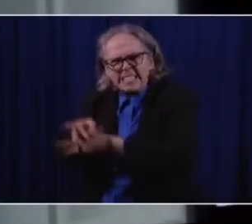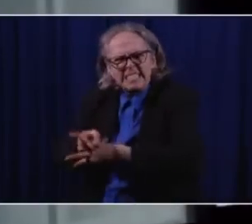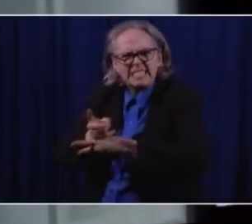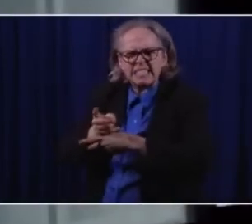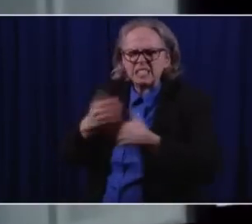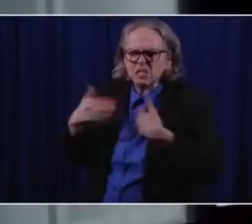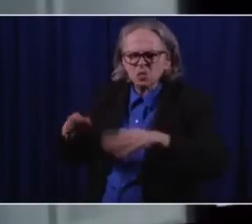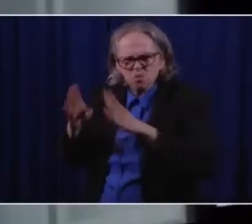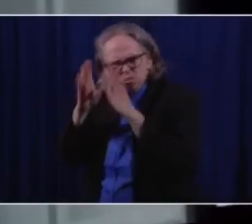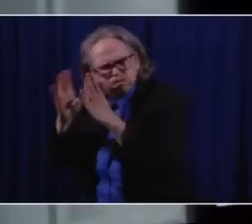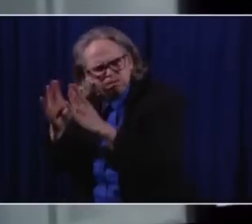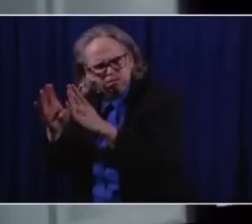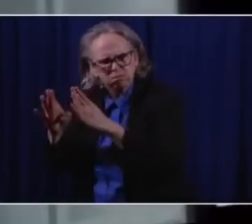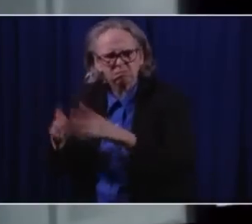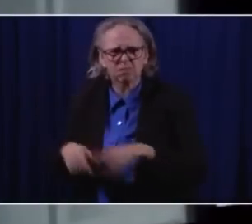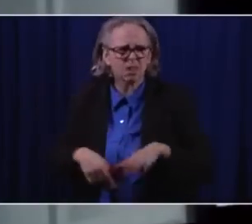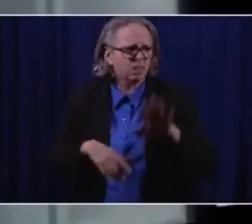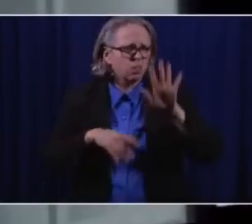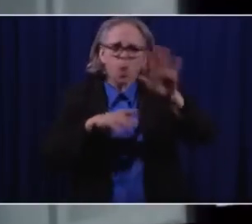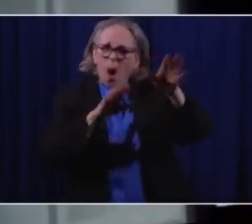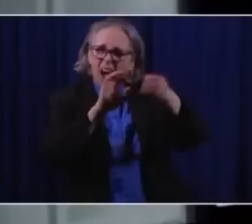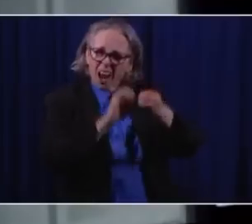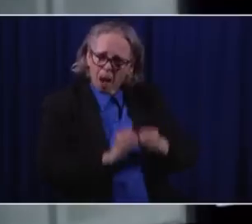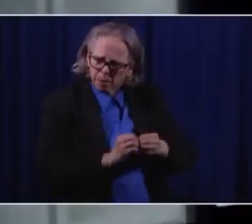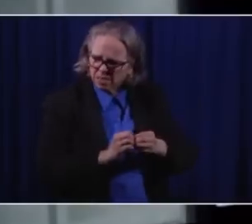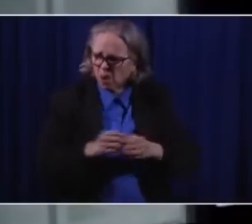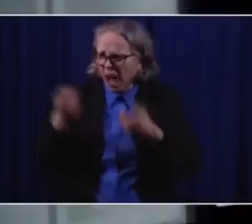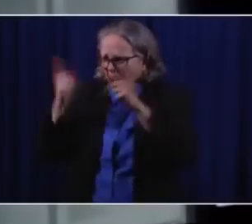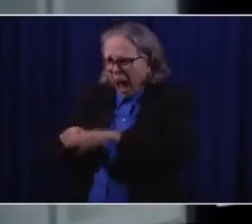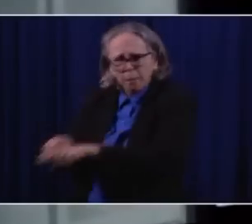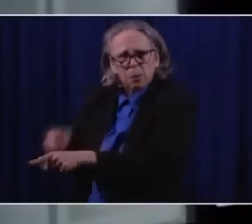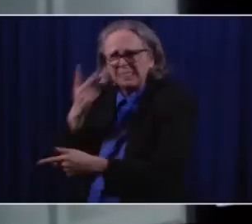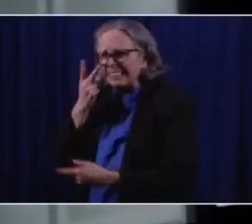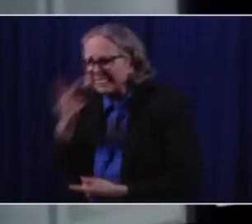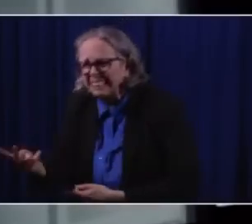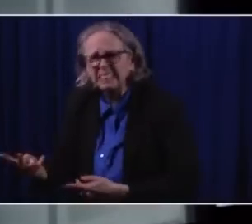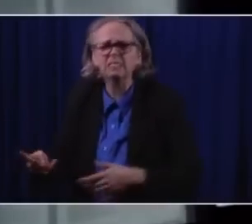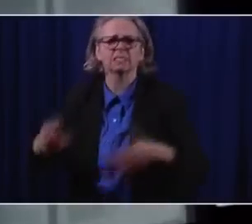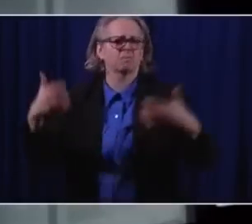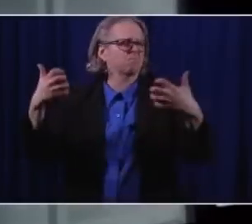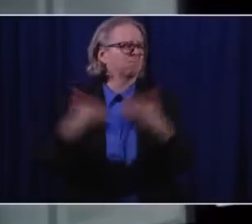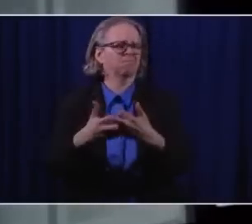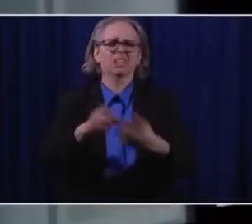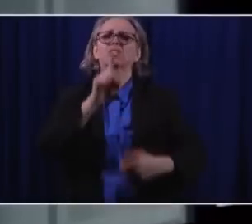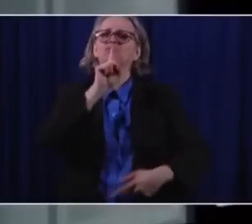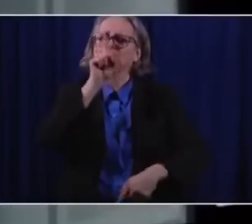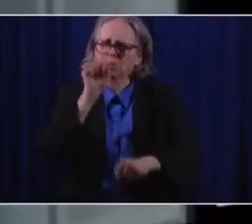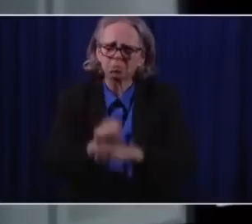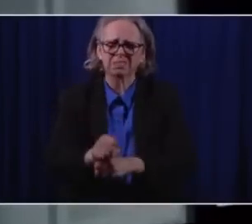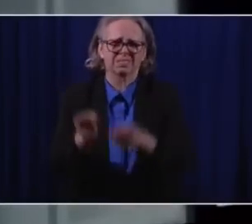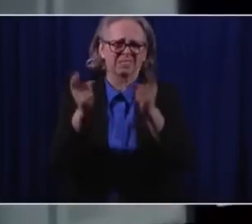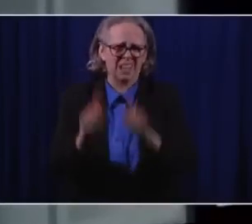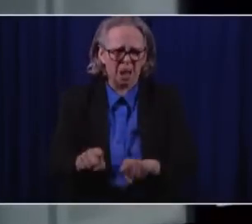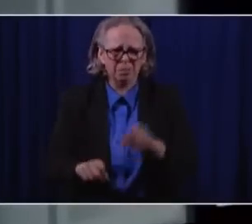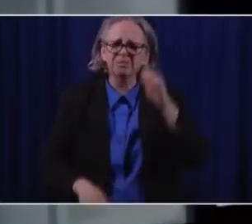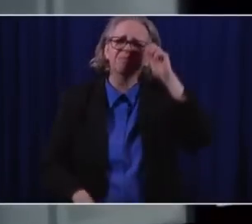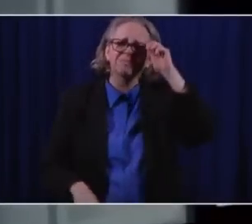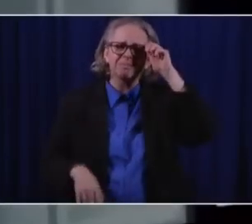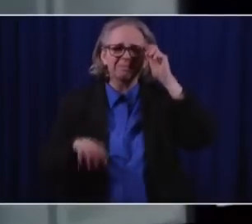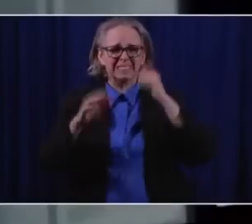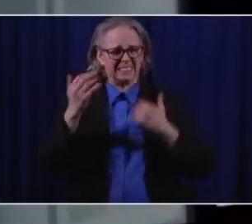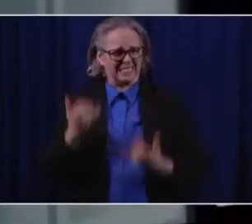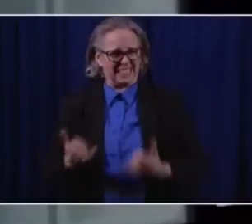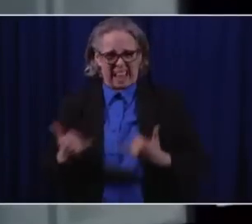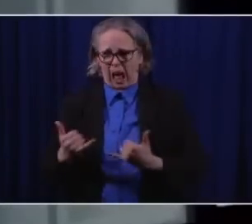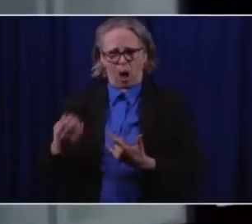speak to. And I think the unfortunate piece is to kind of compound the issue. We're also in our kind of